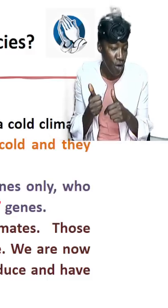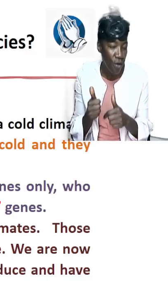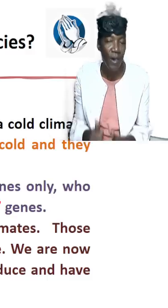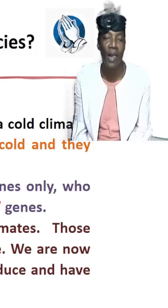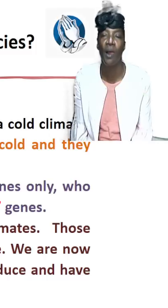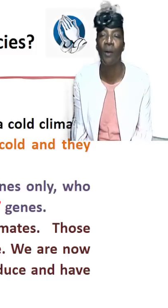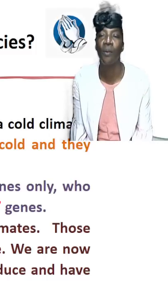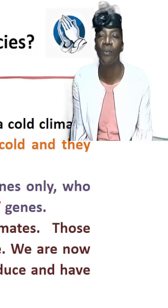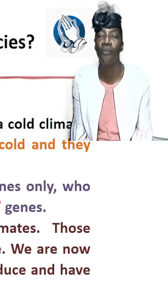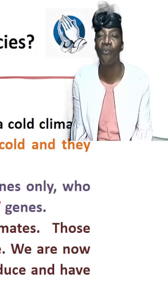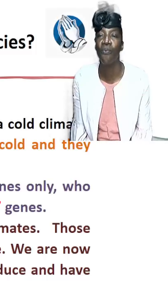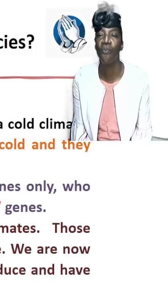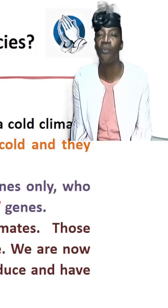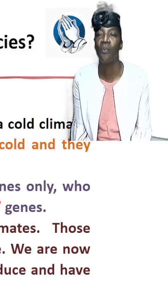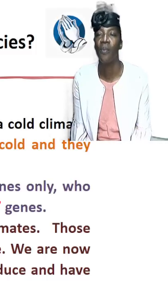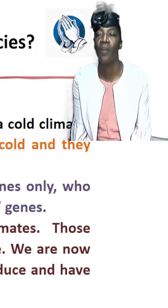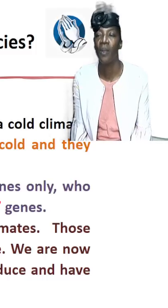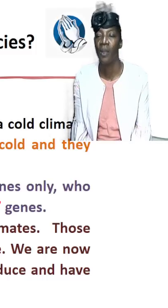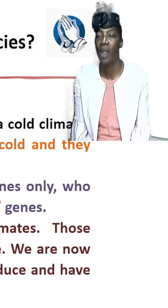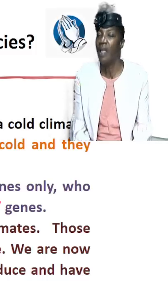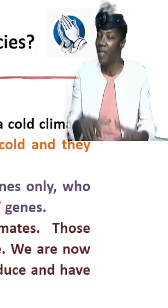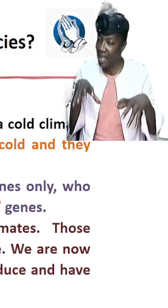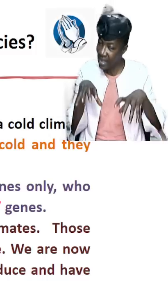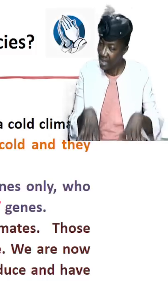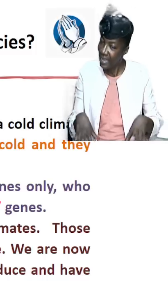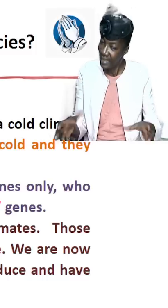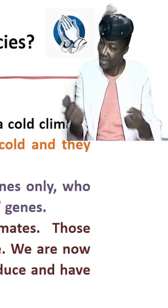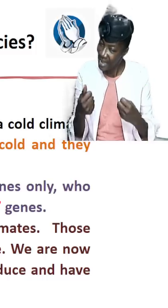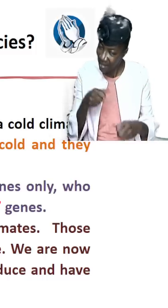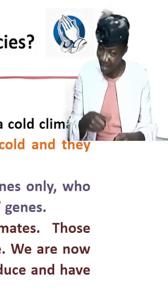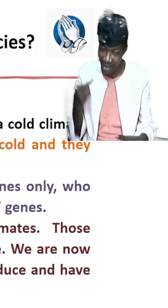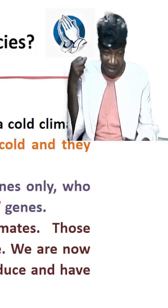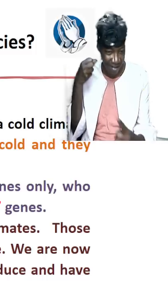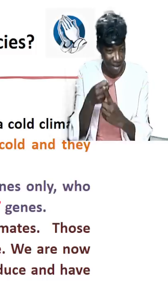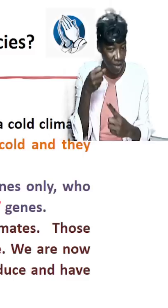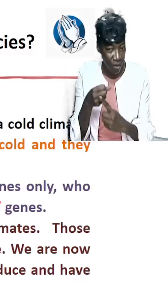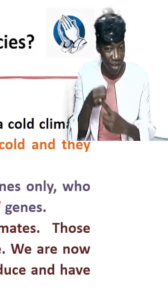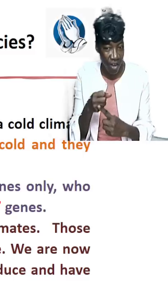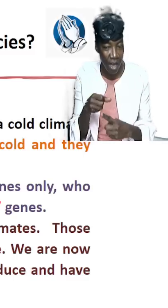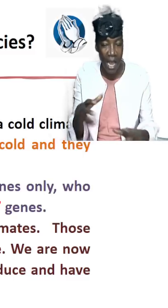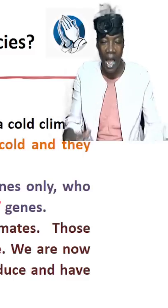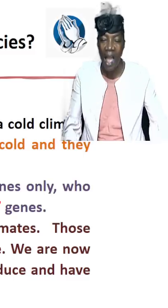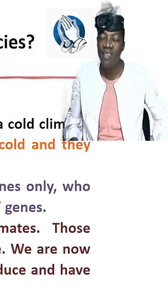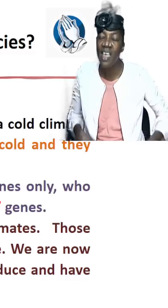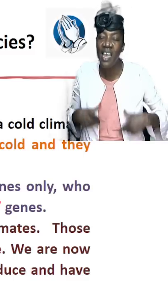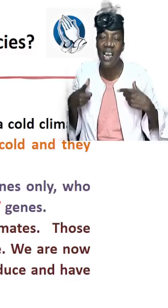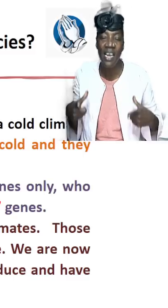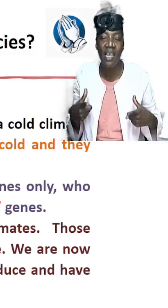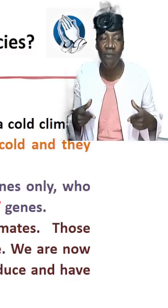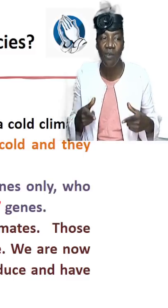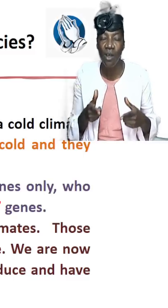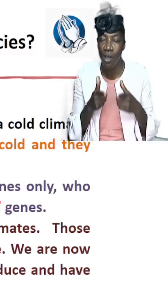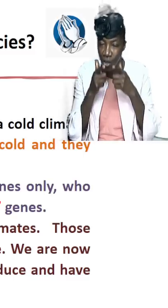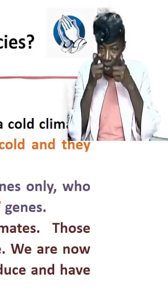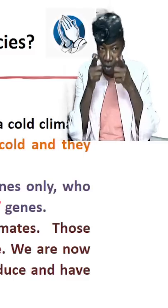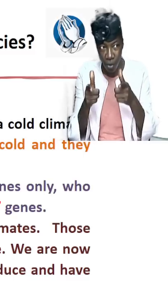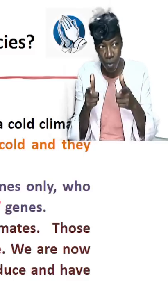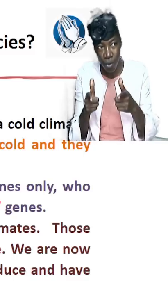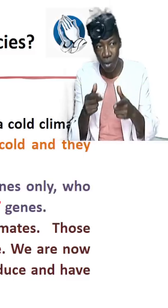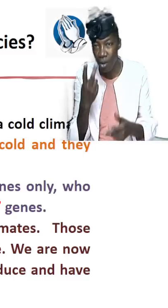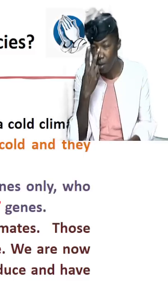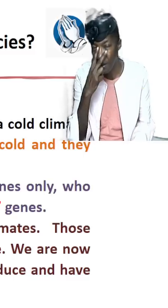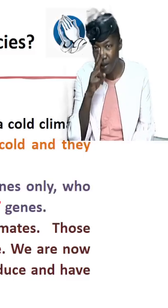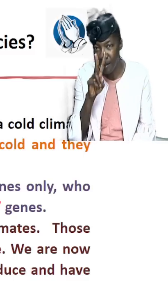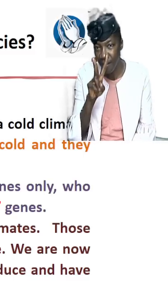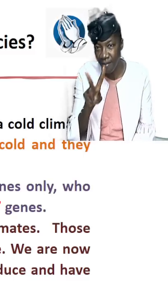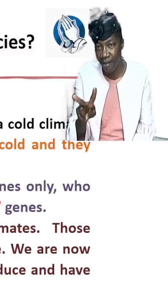that climatic condition and they survive. And so when you look across, you are going to